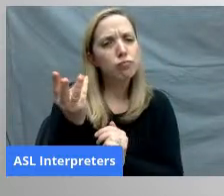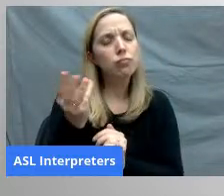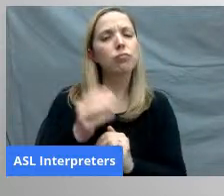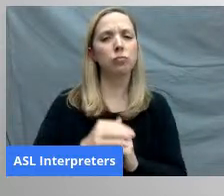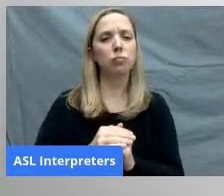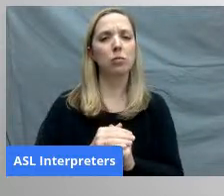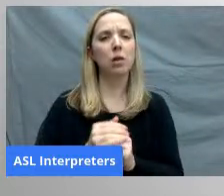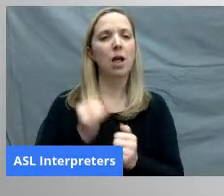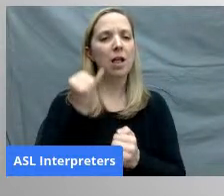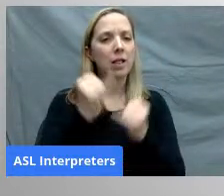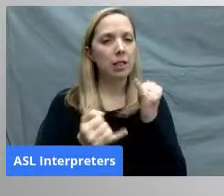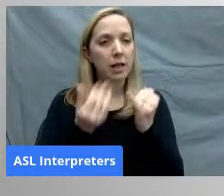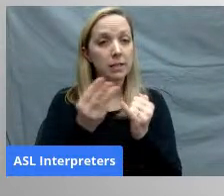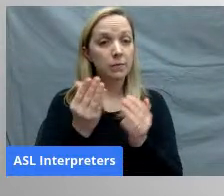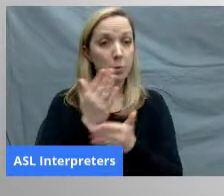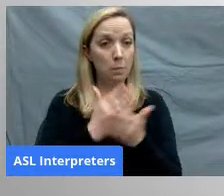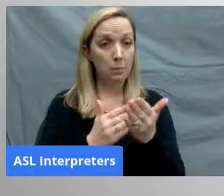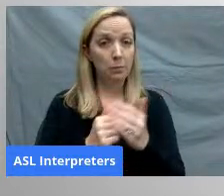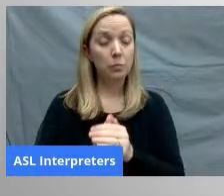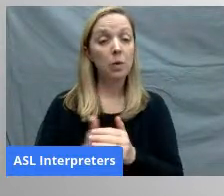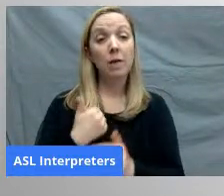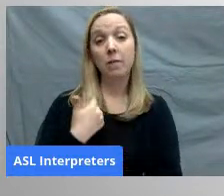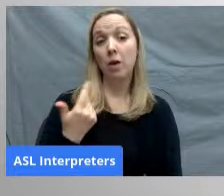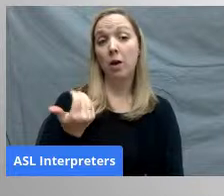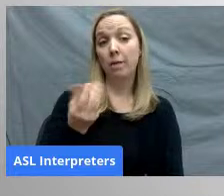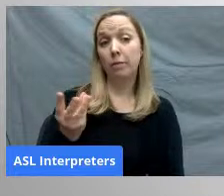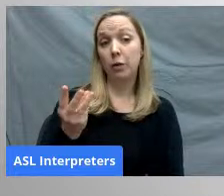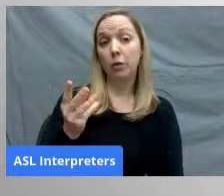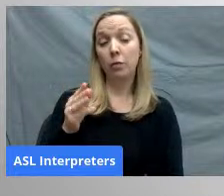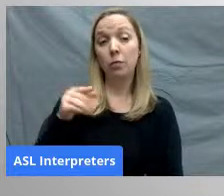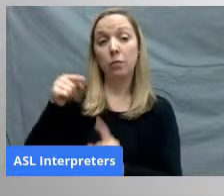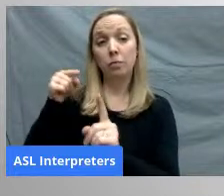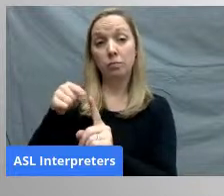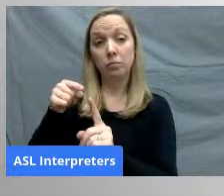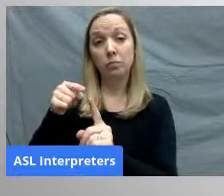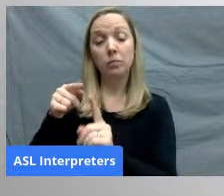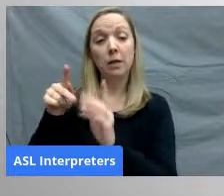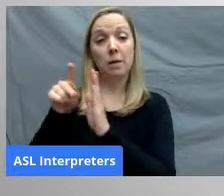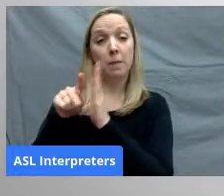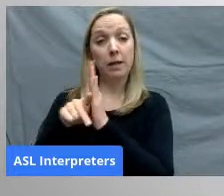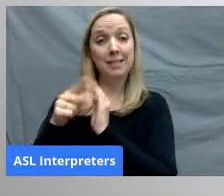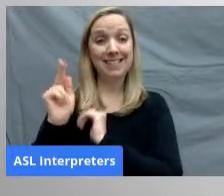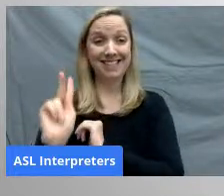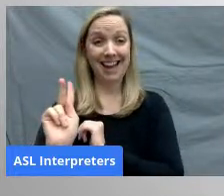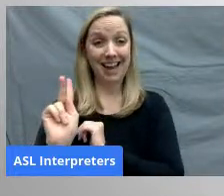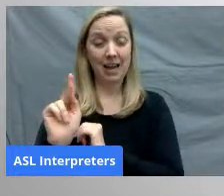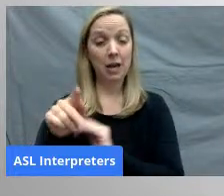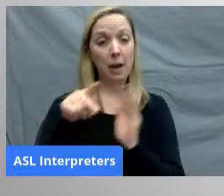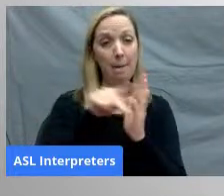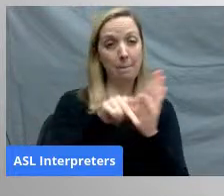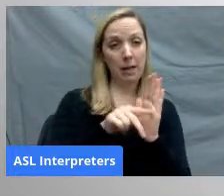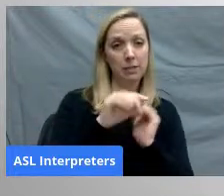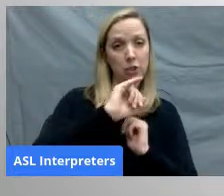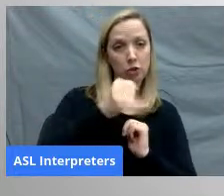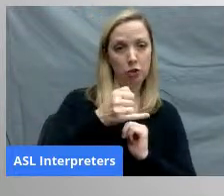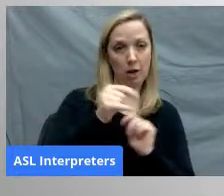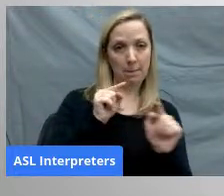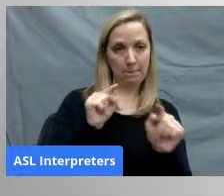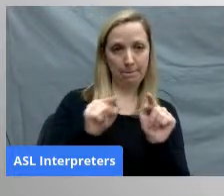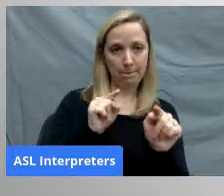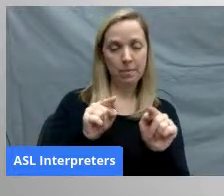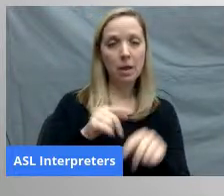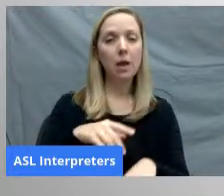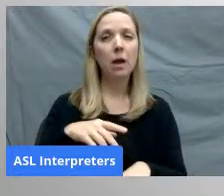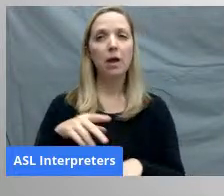sections. We've got a few K policies and a few J policies. The K policies were worked through with, I believe, Ms.